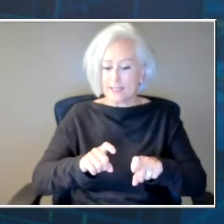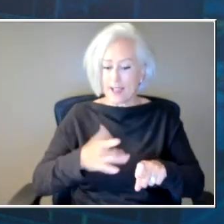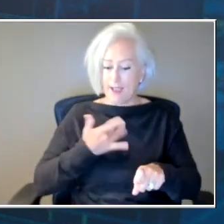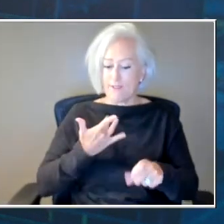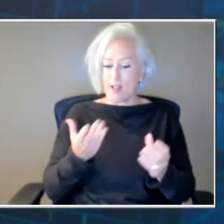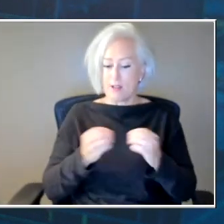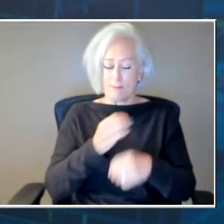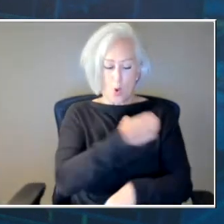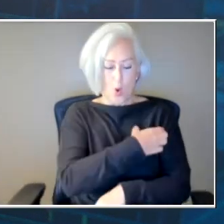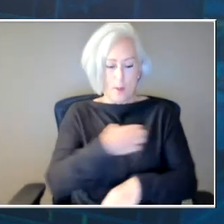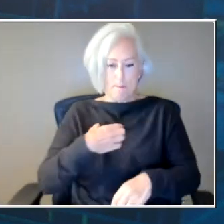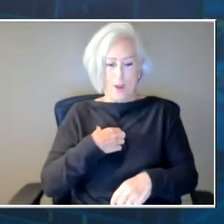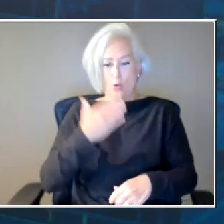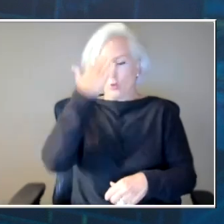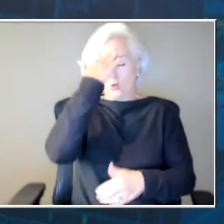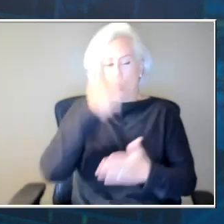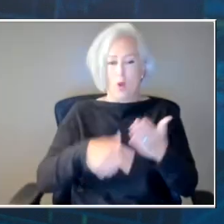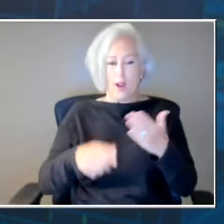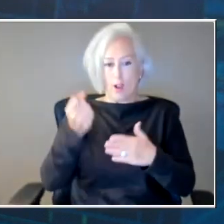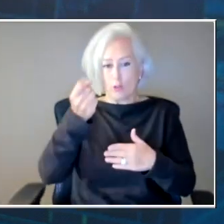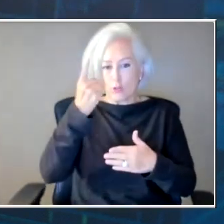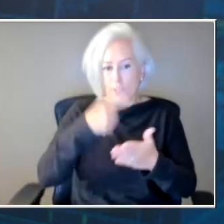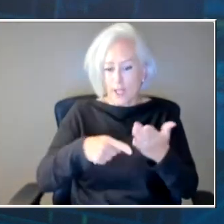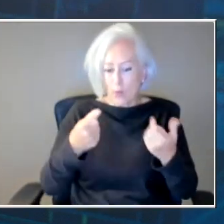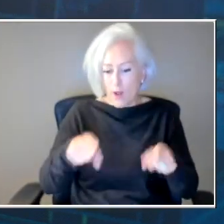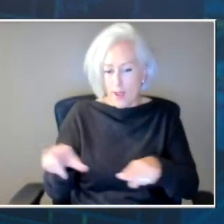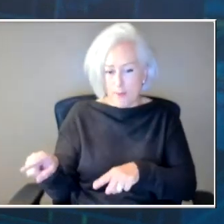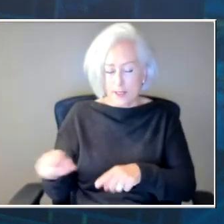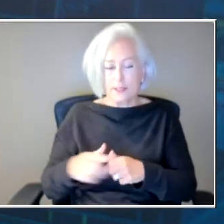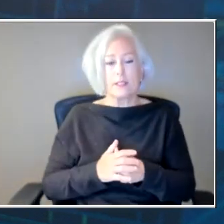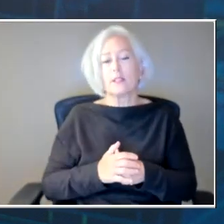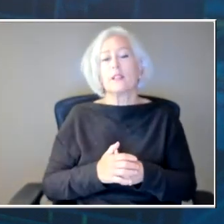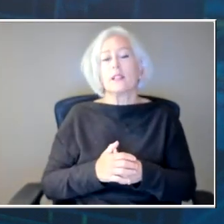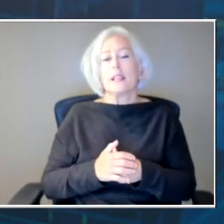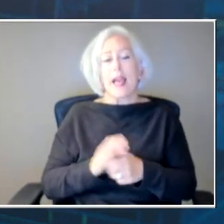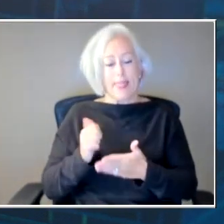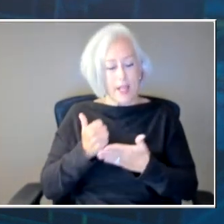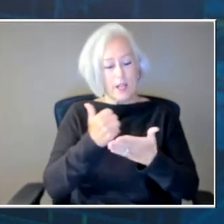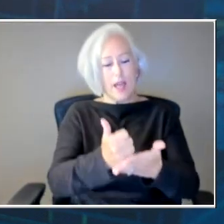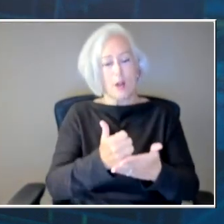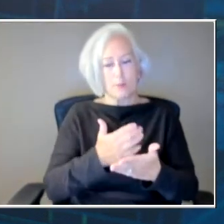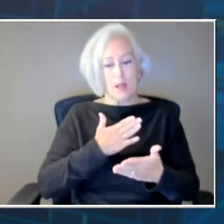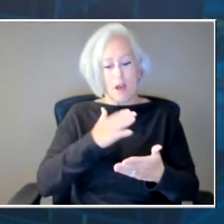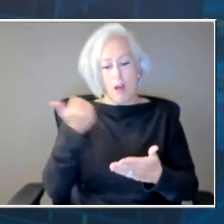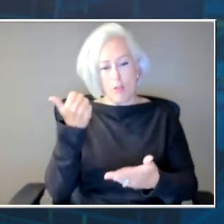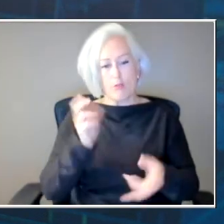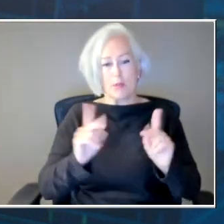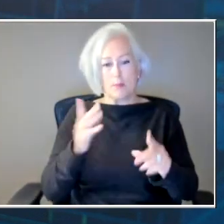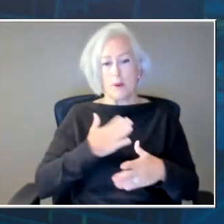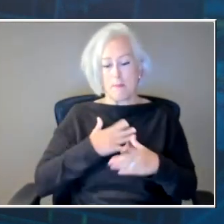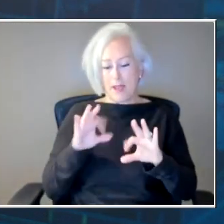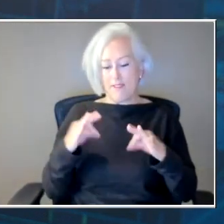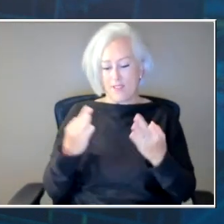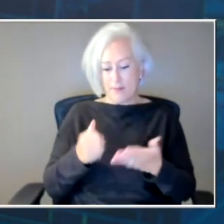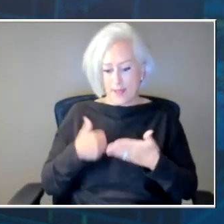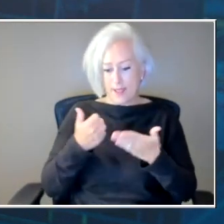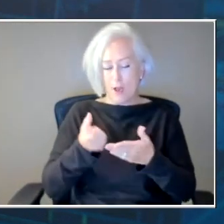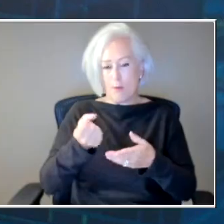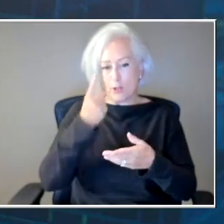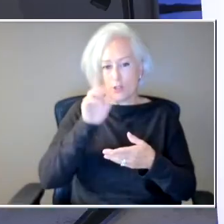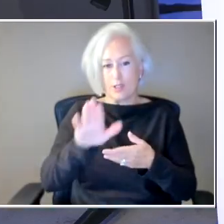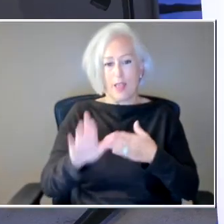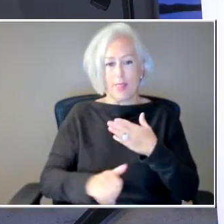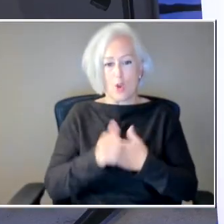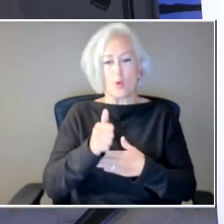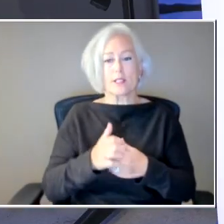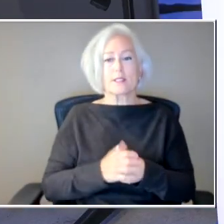it also was particularly empowering being able to help other people in my family understand what their risks might be. Well, you talk